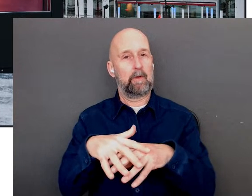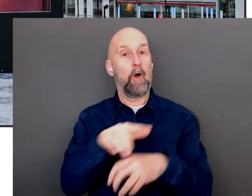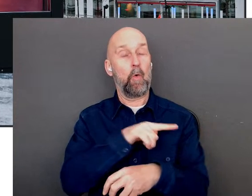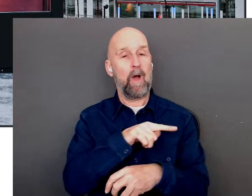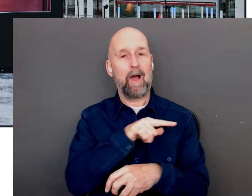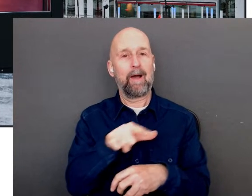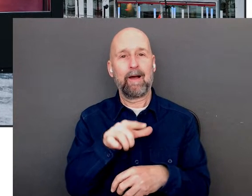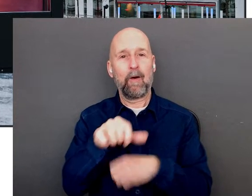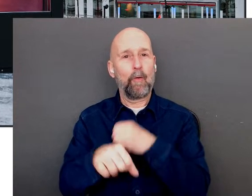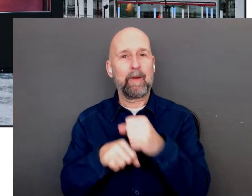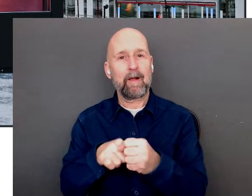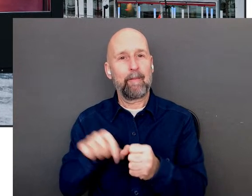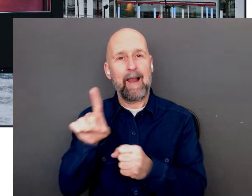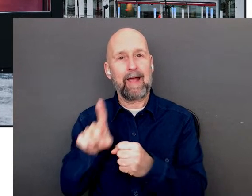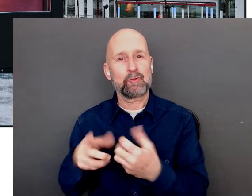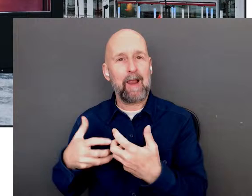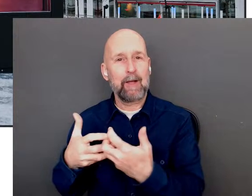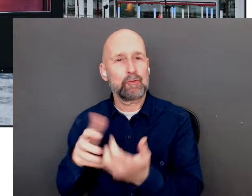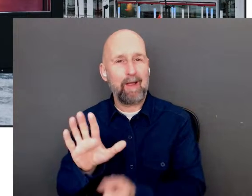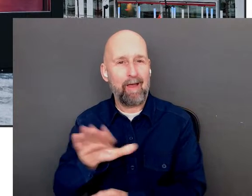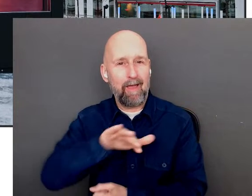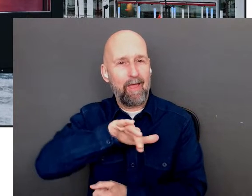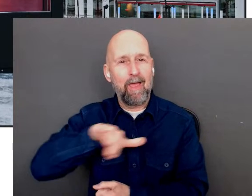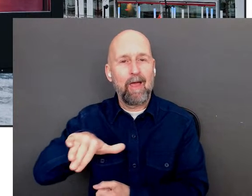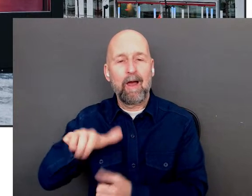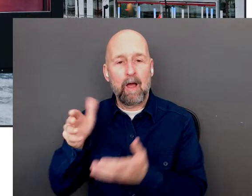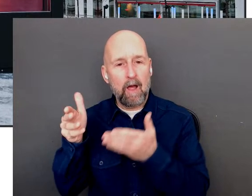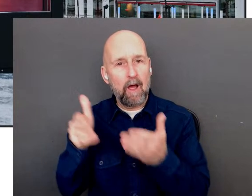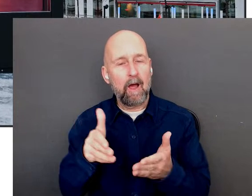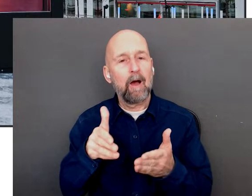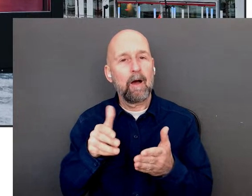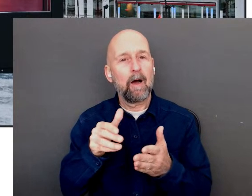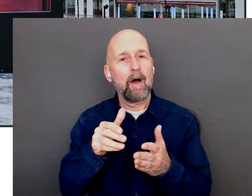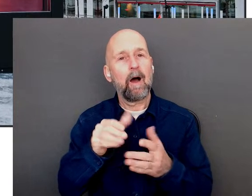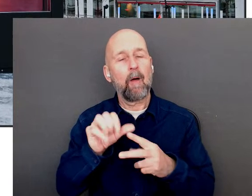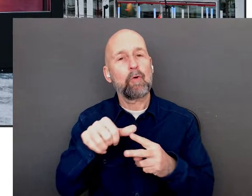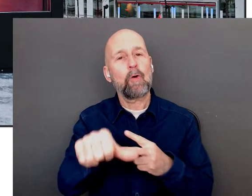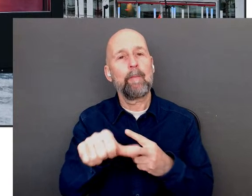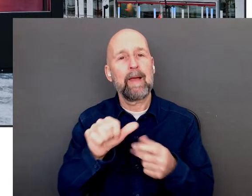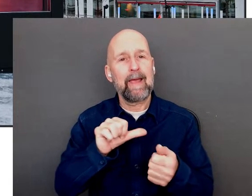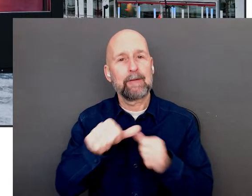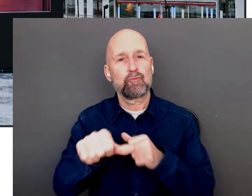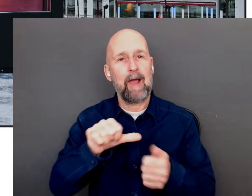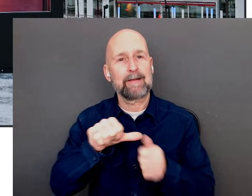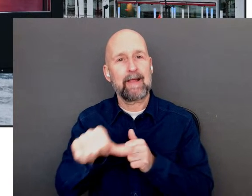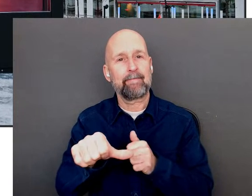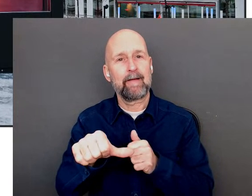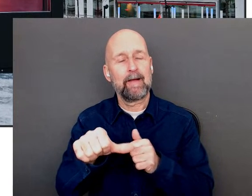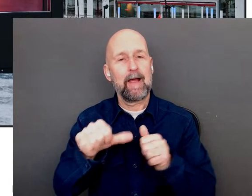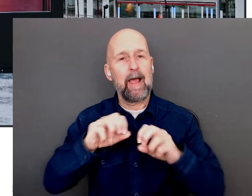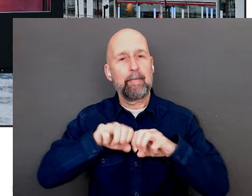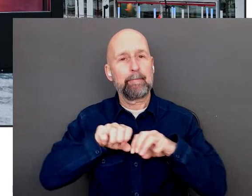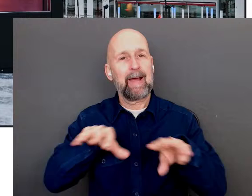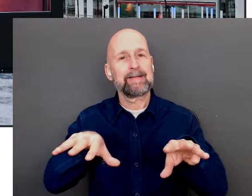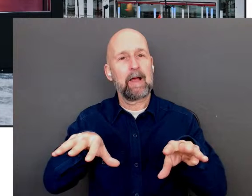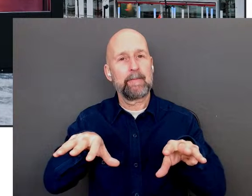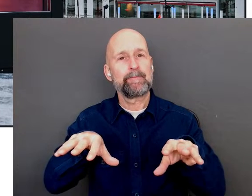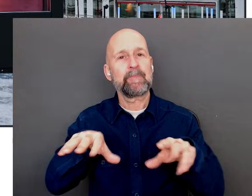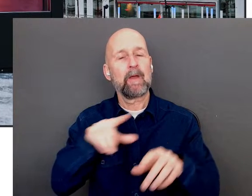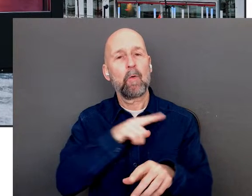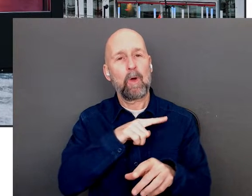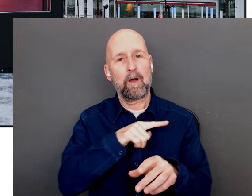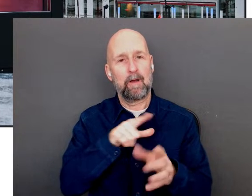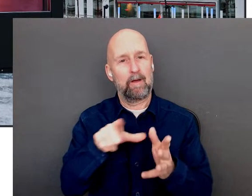electrical engineering. So I found this program called Interactive Media, and it was at UQAM, so Université du Québec